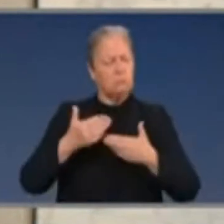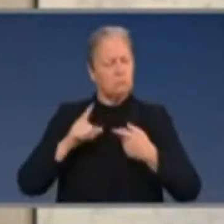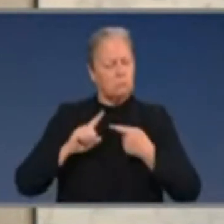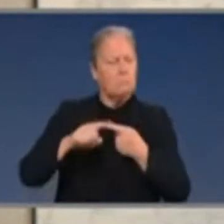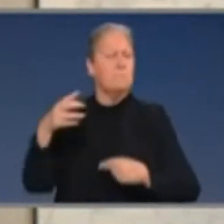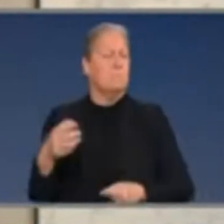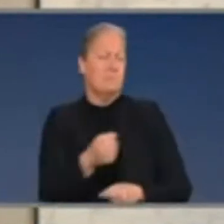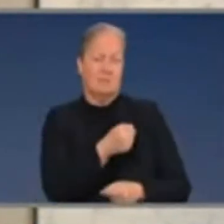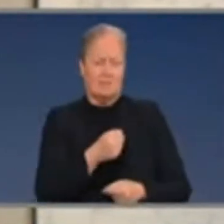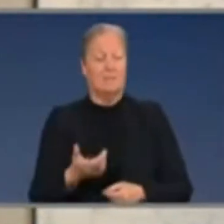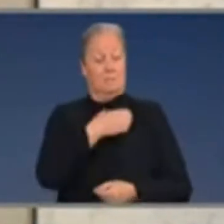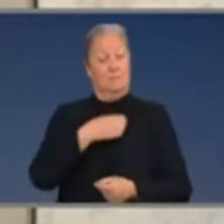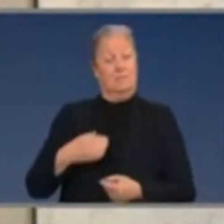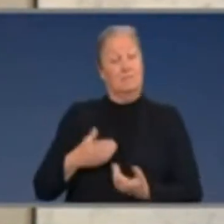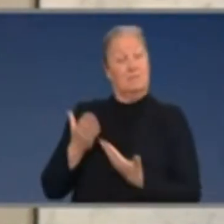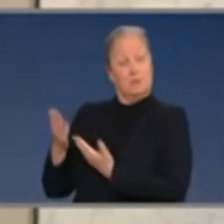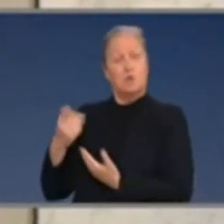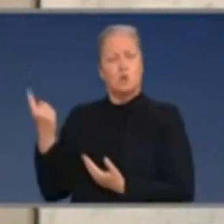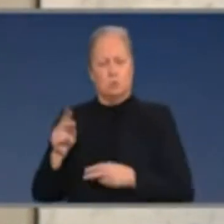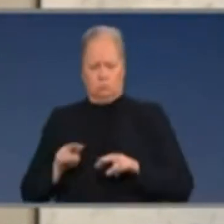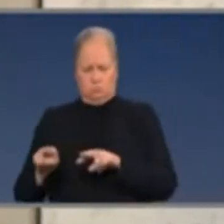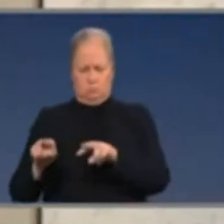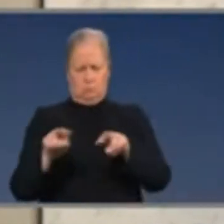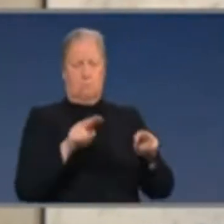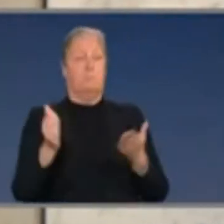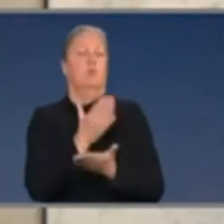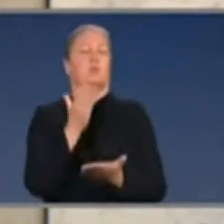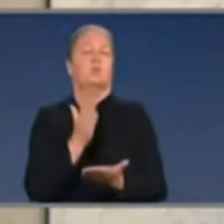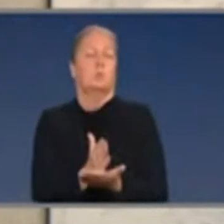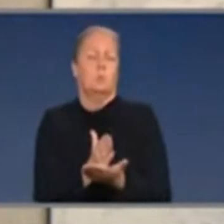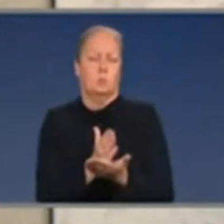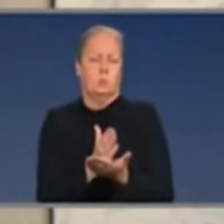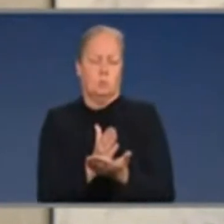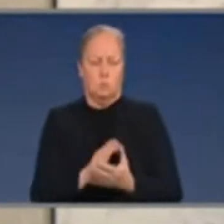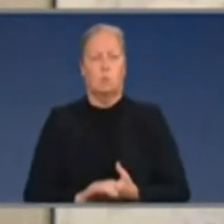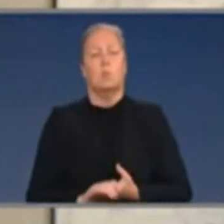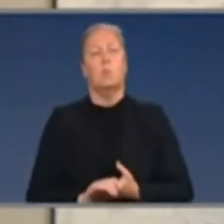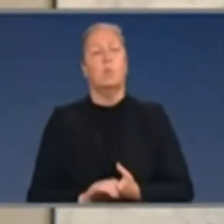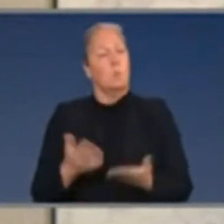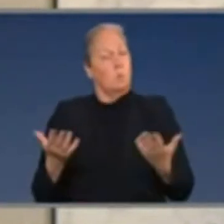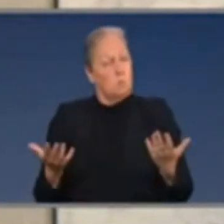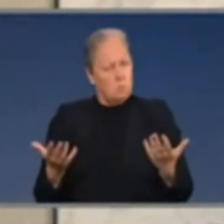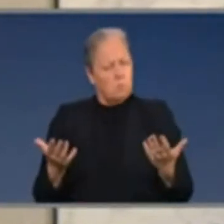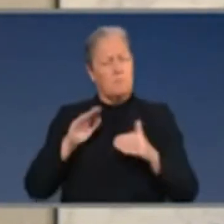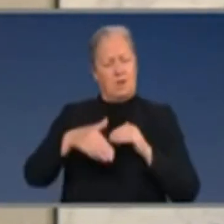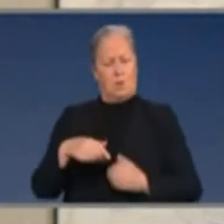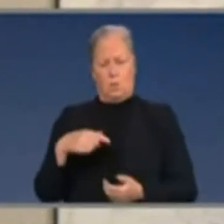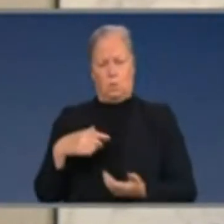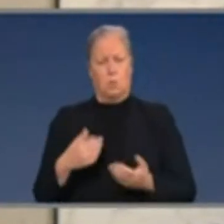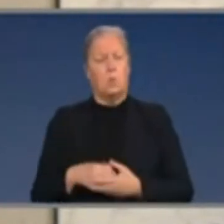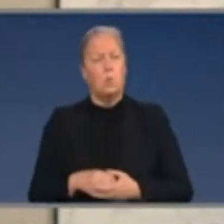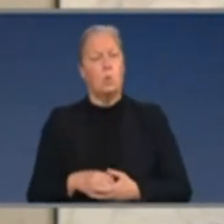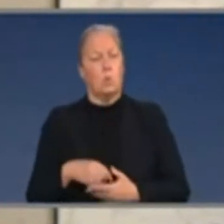and the Minister, of course, is overseeing that. In relation to why will we